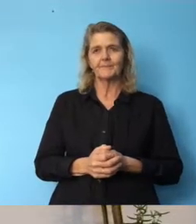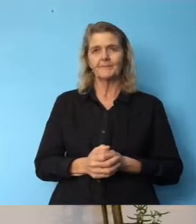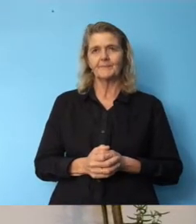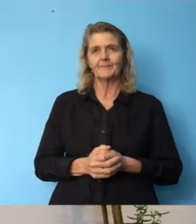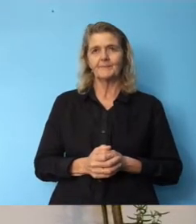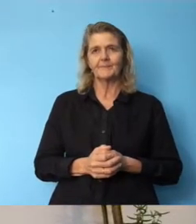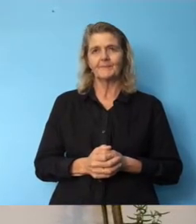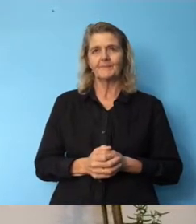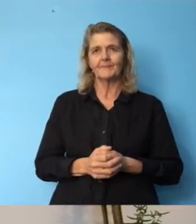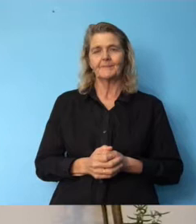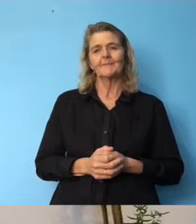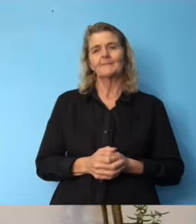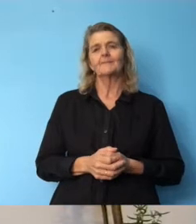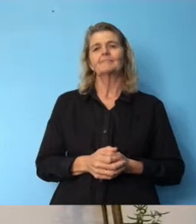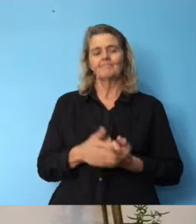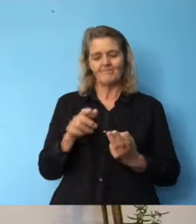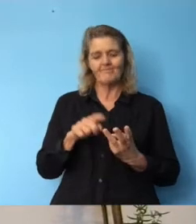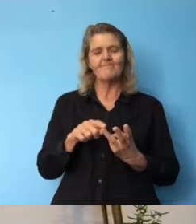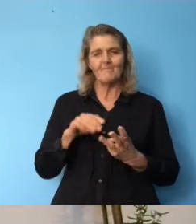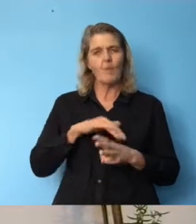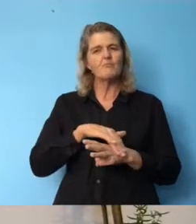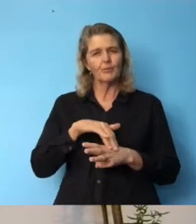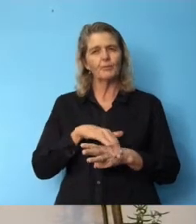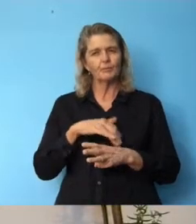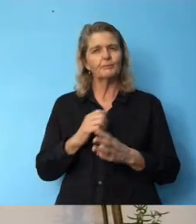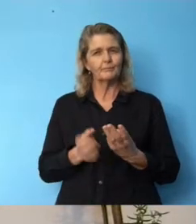And then this purple's got more of the blue in it.